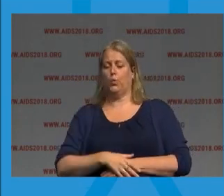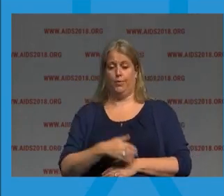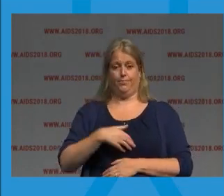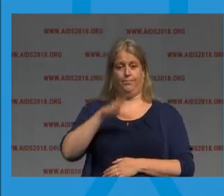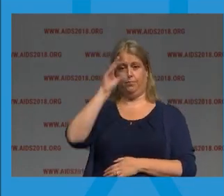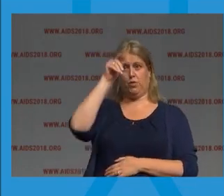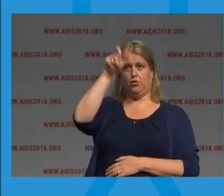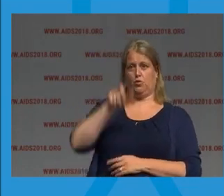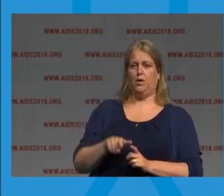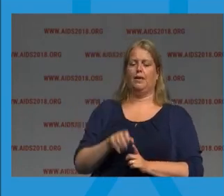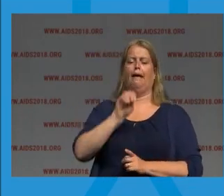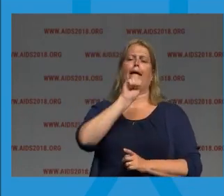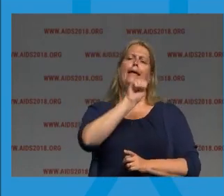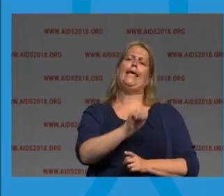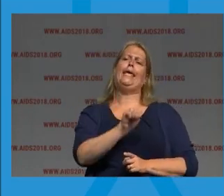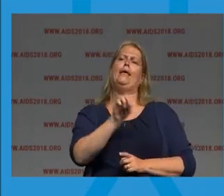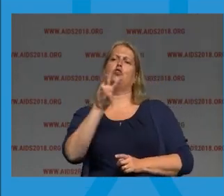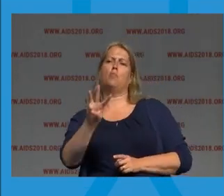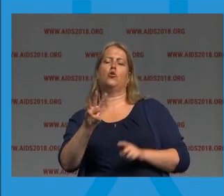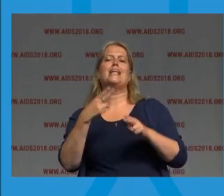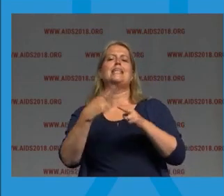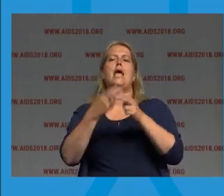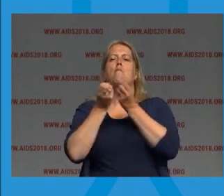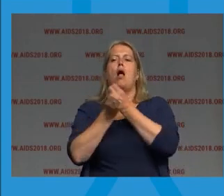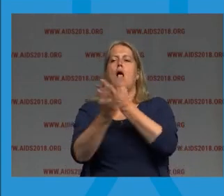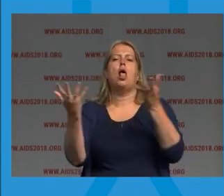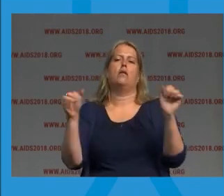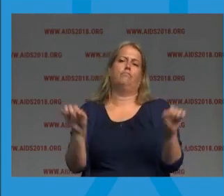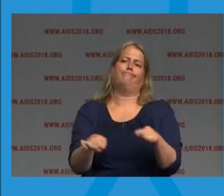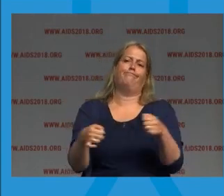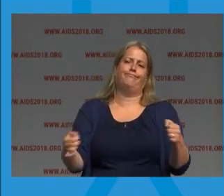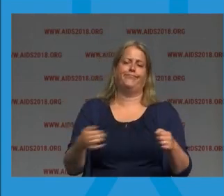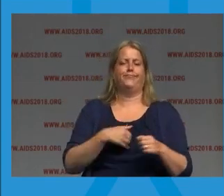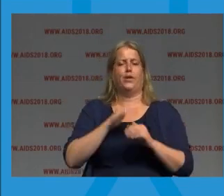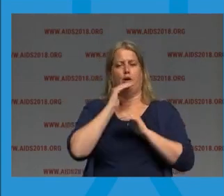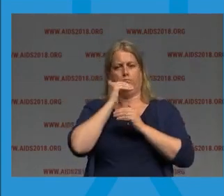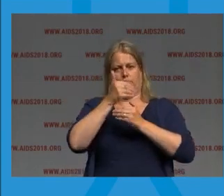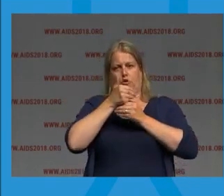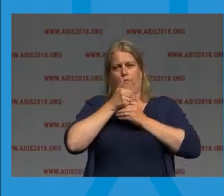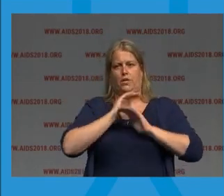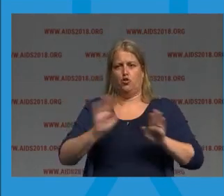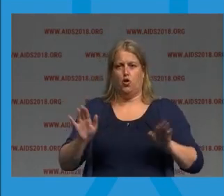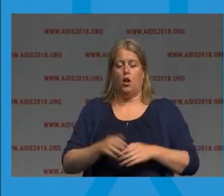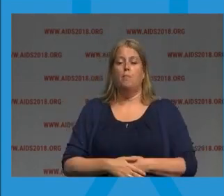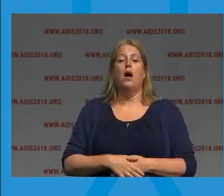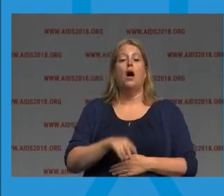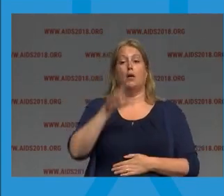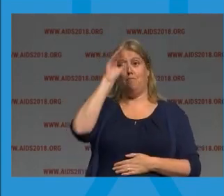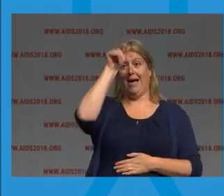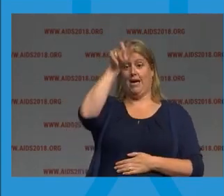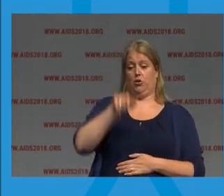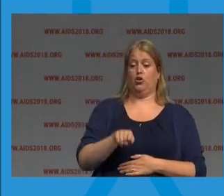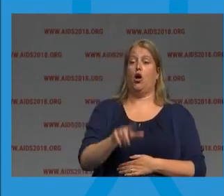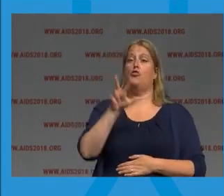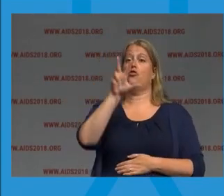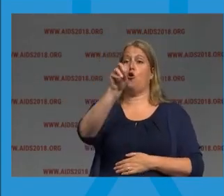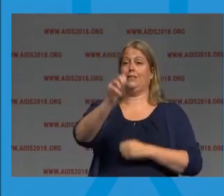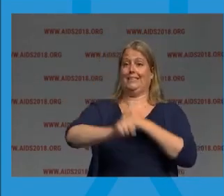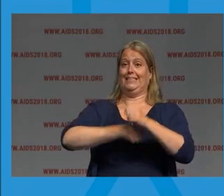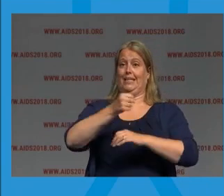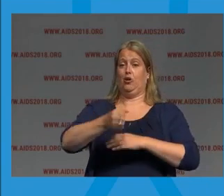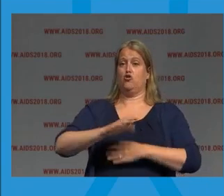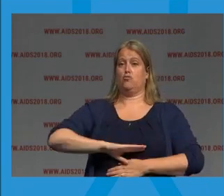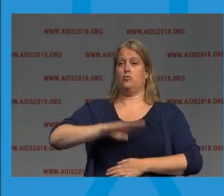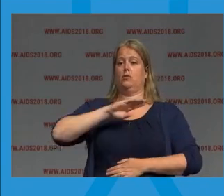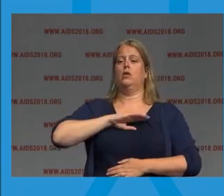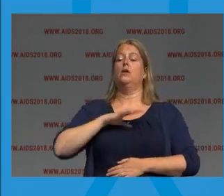gentleman, E.W., whose name we cannot release for purposes of confidentiality. But he's a 30-year-old man who was arrested by